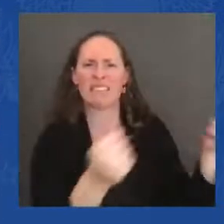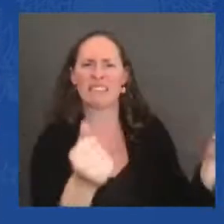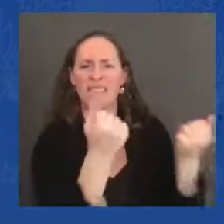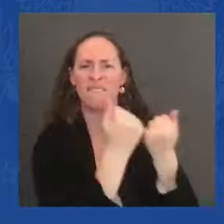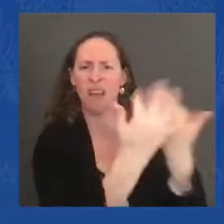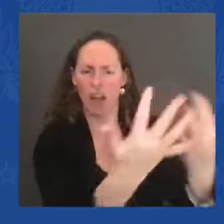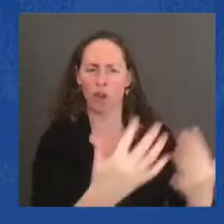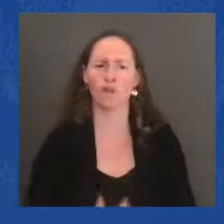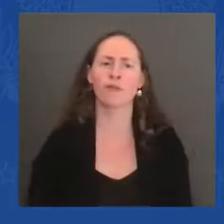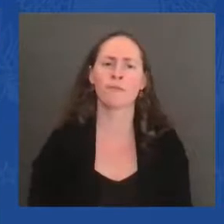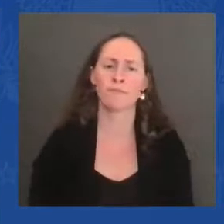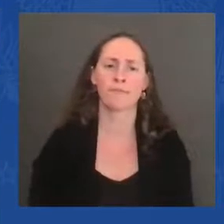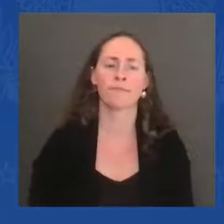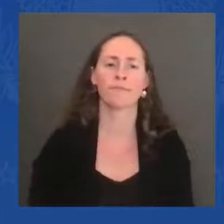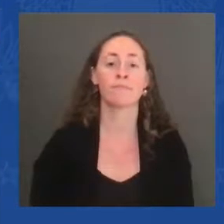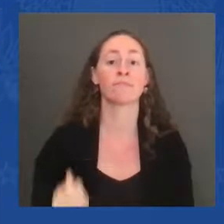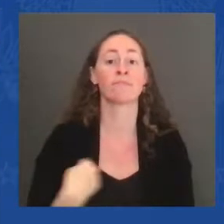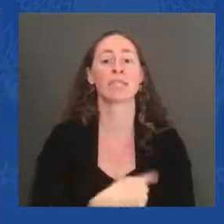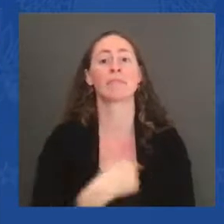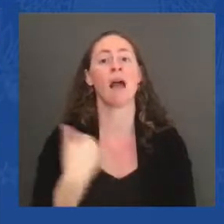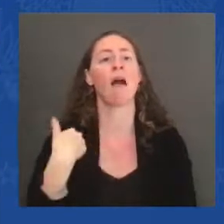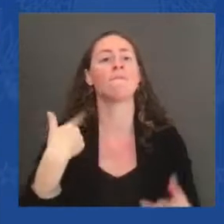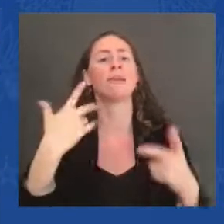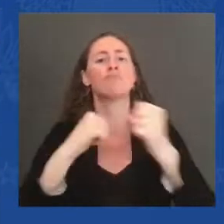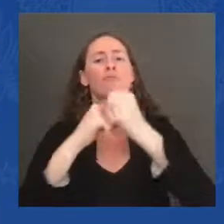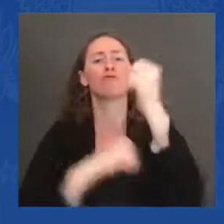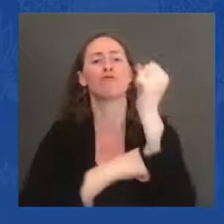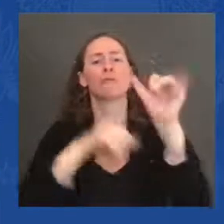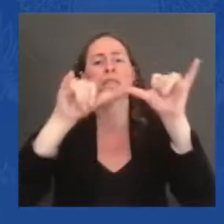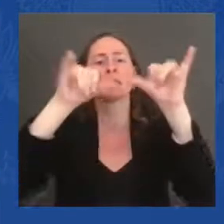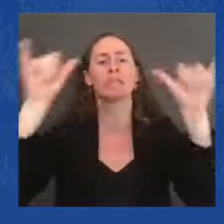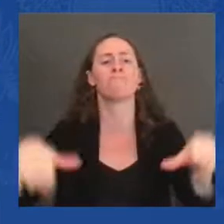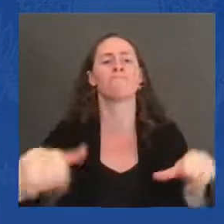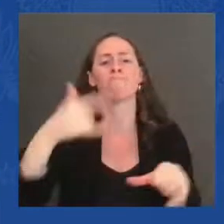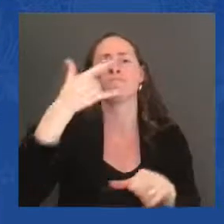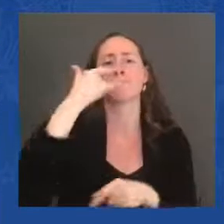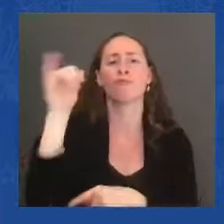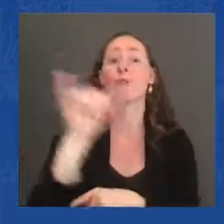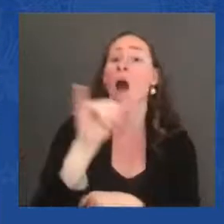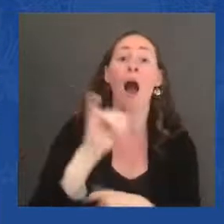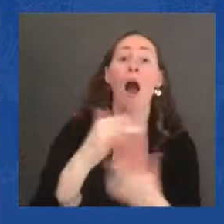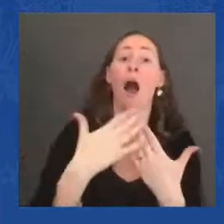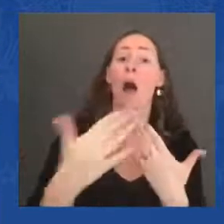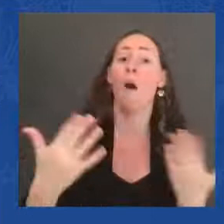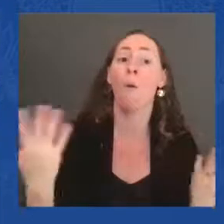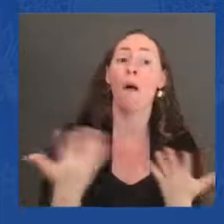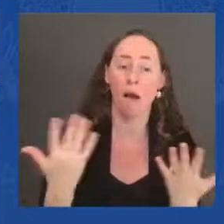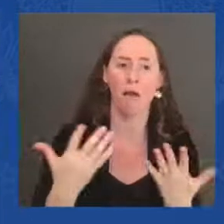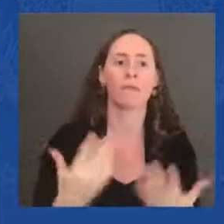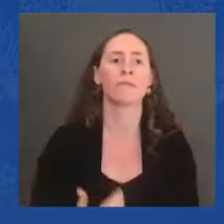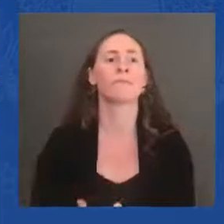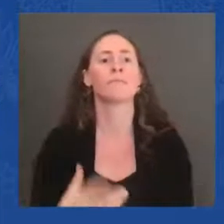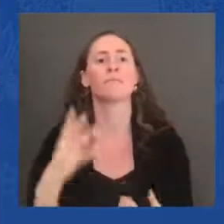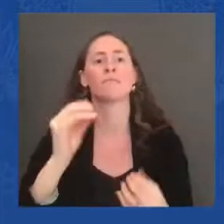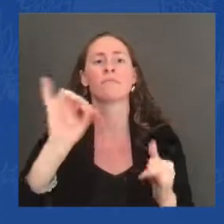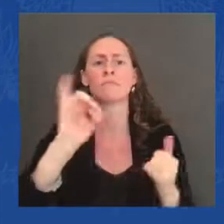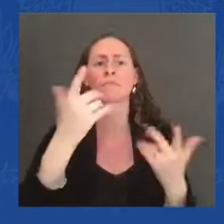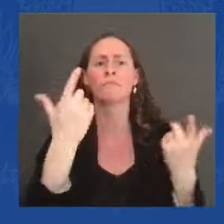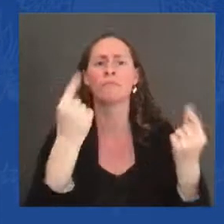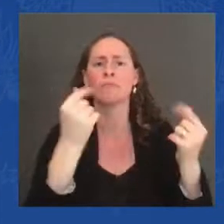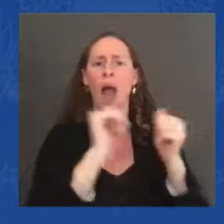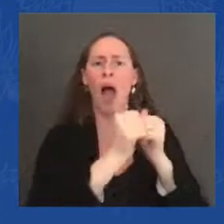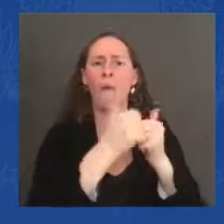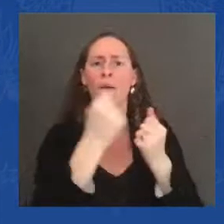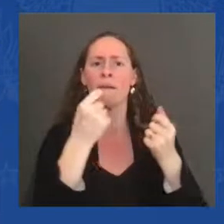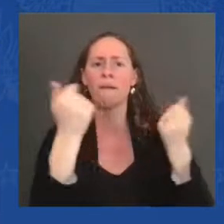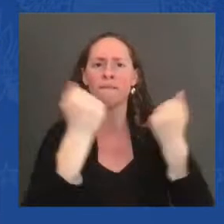wildland fire management agreements, states are routinely fighting fire on federal lands alongside the federal agencies, and